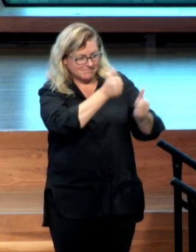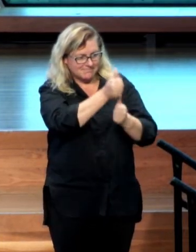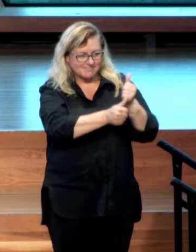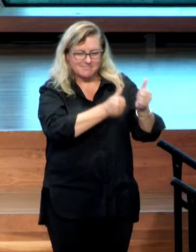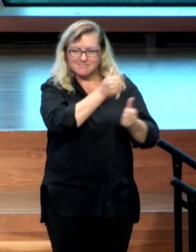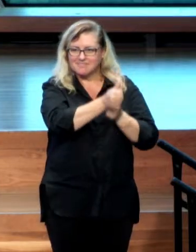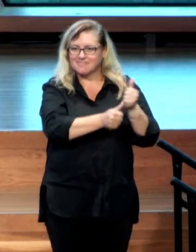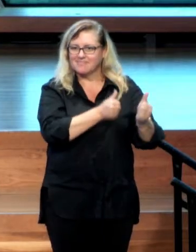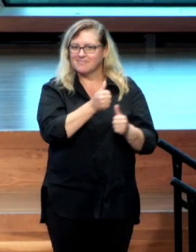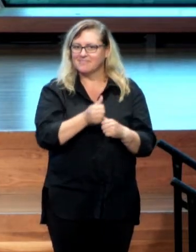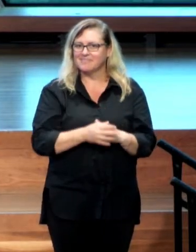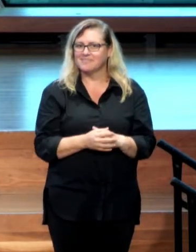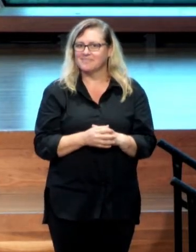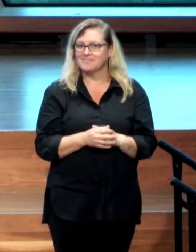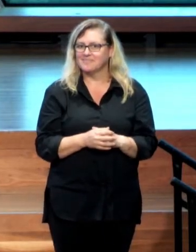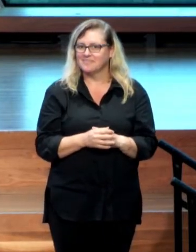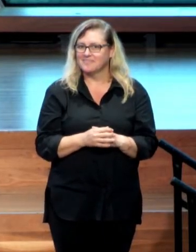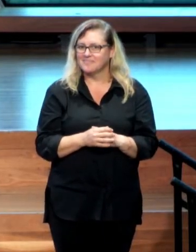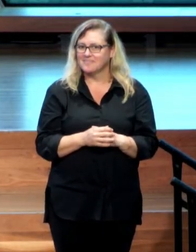Congratulations.